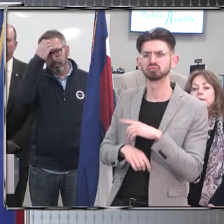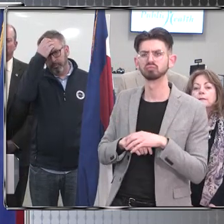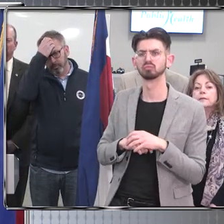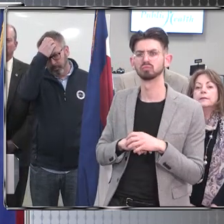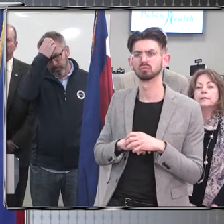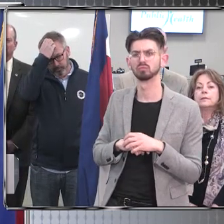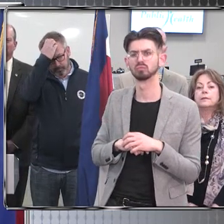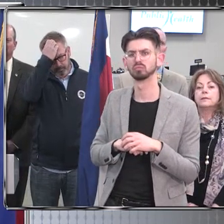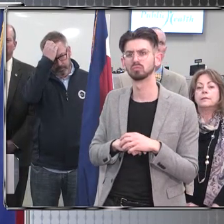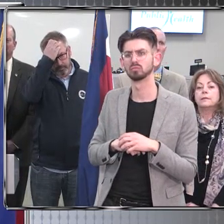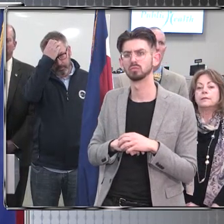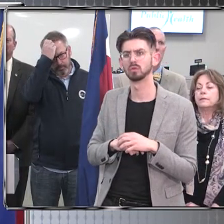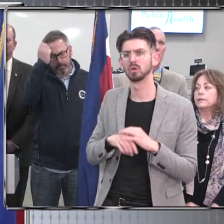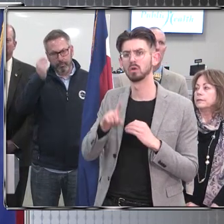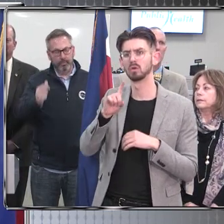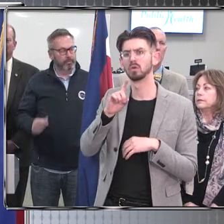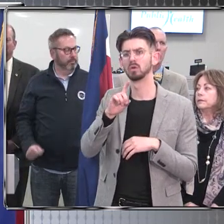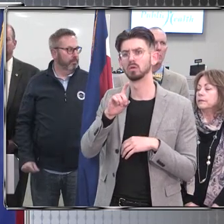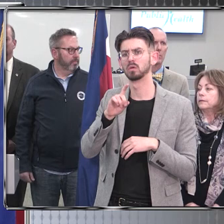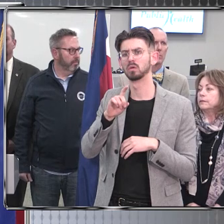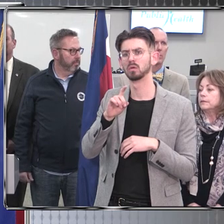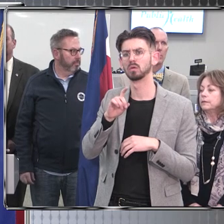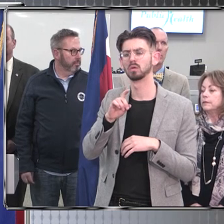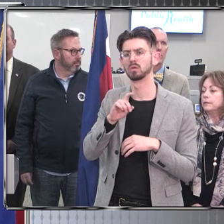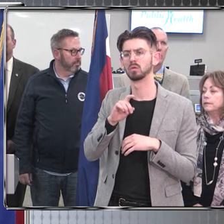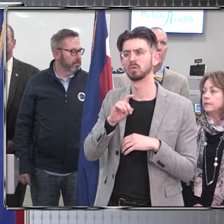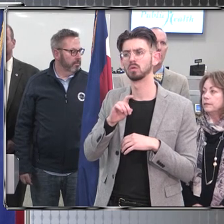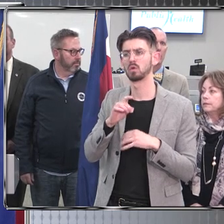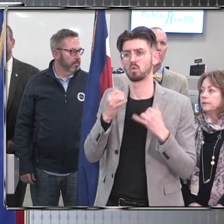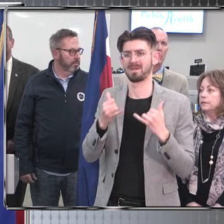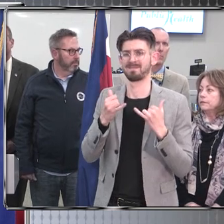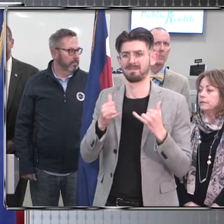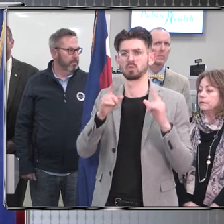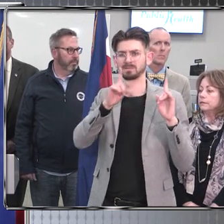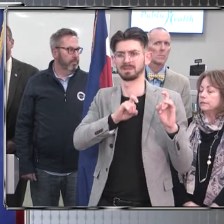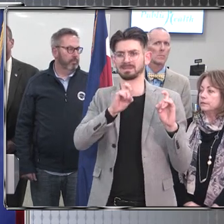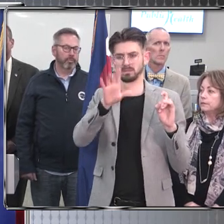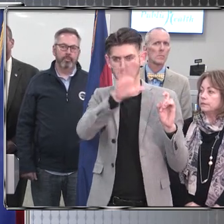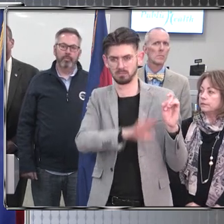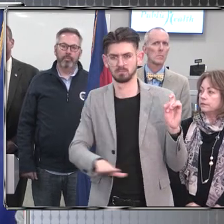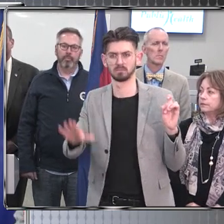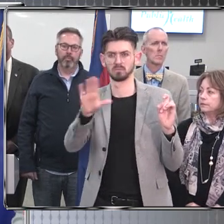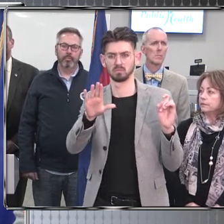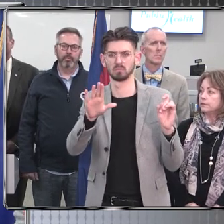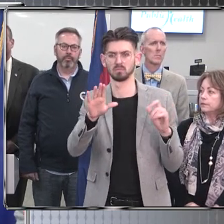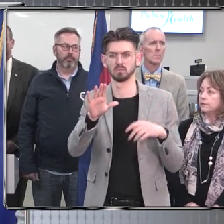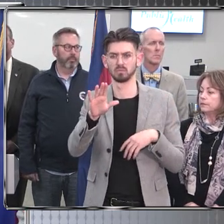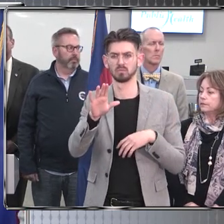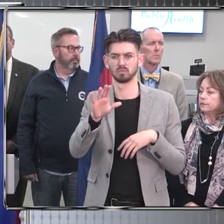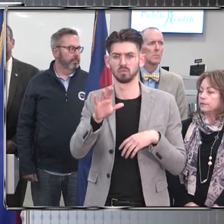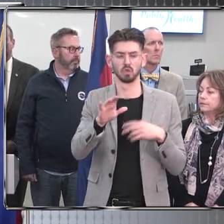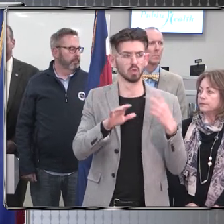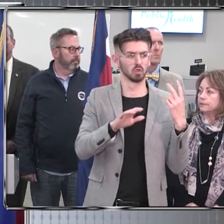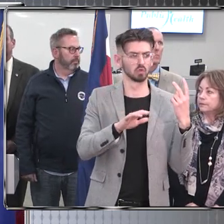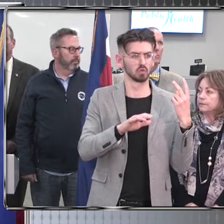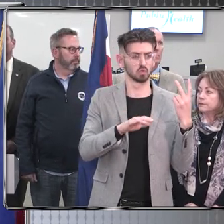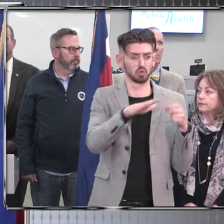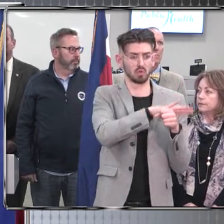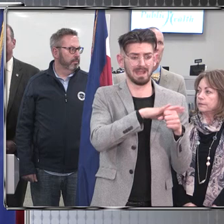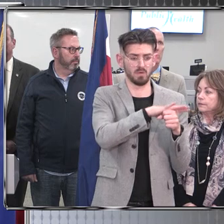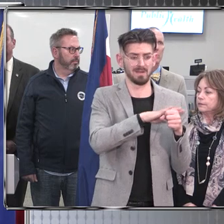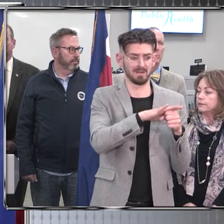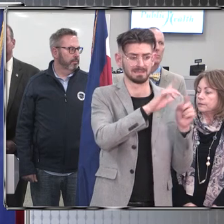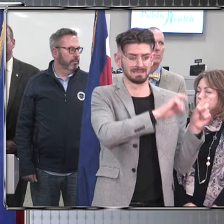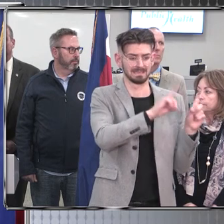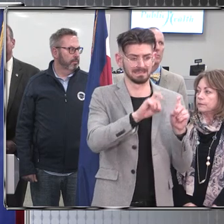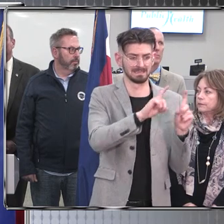1,500 that you asked for from the CDC? So there's being testing done across two of the three areas that we hope to have testing